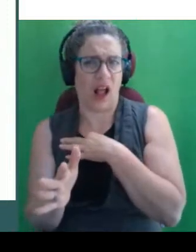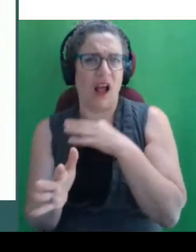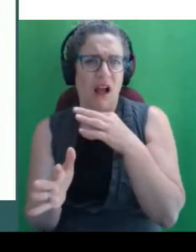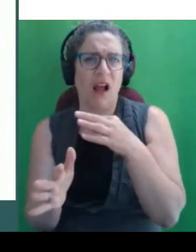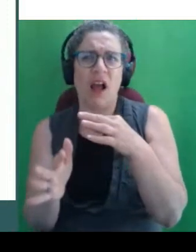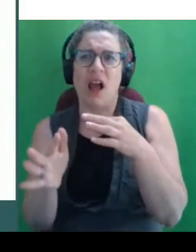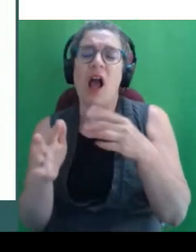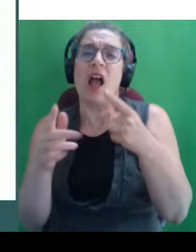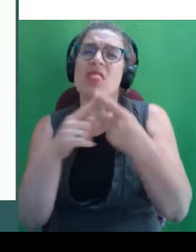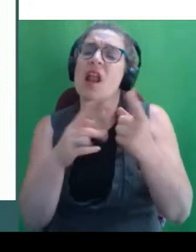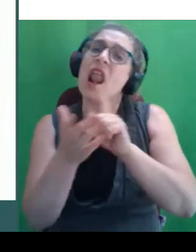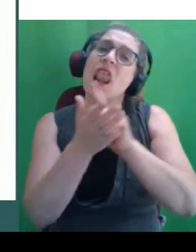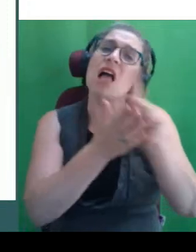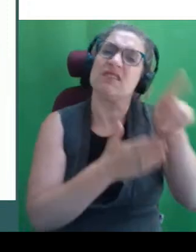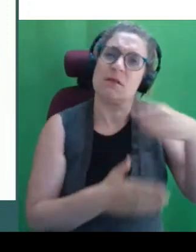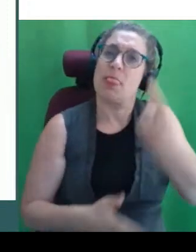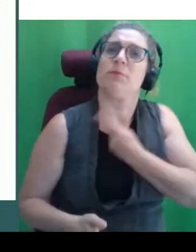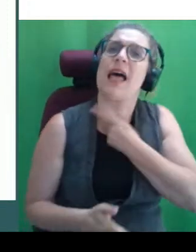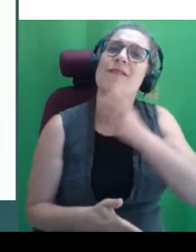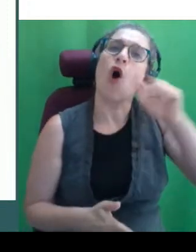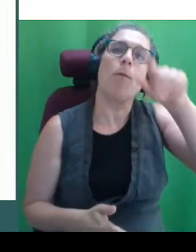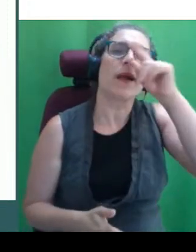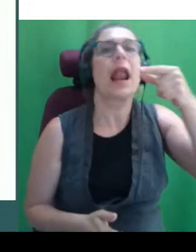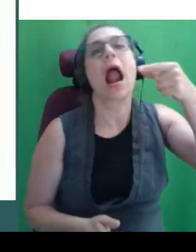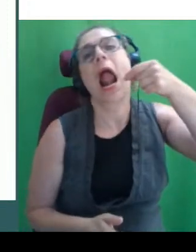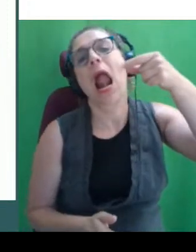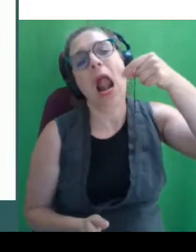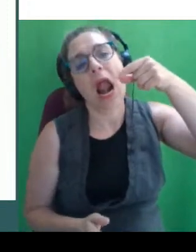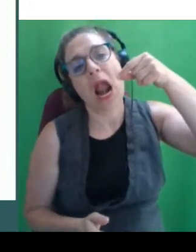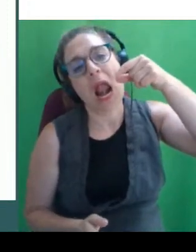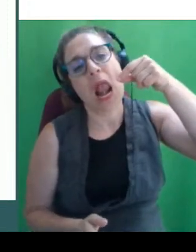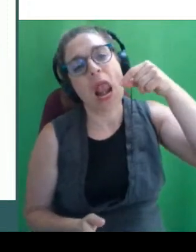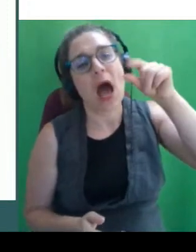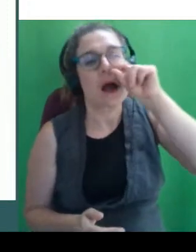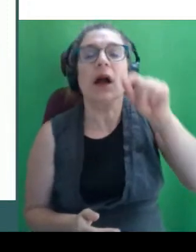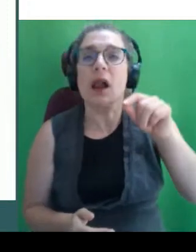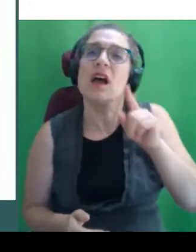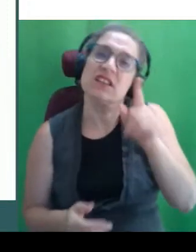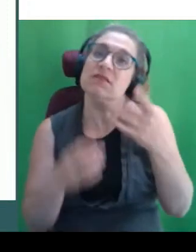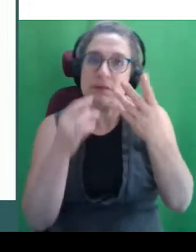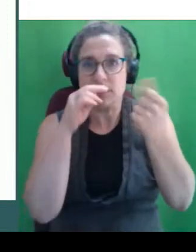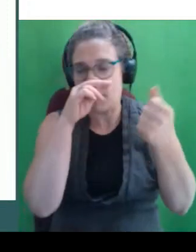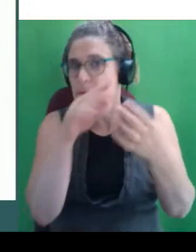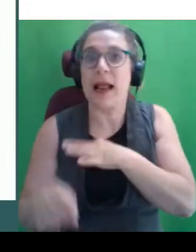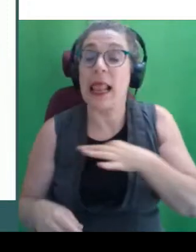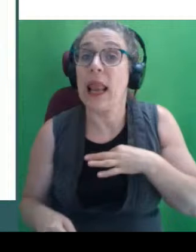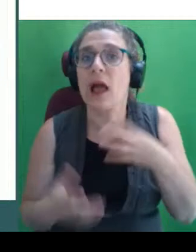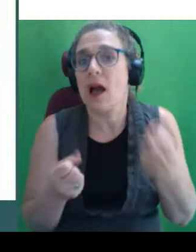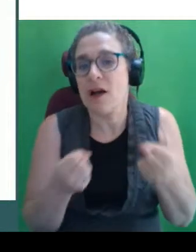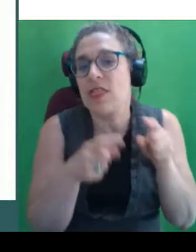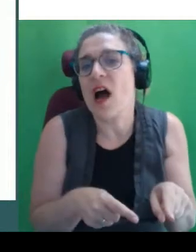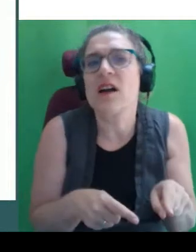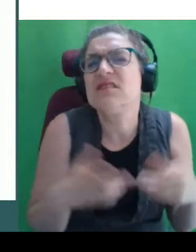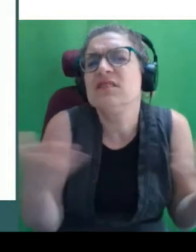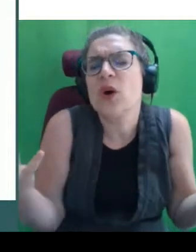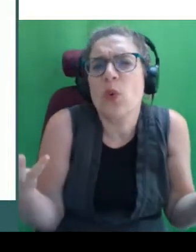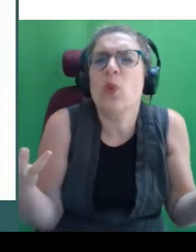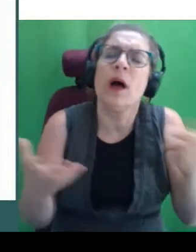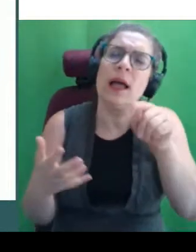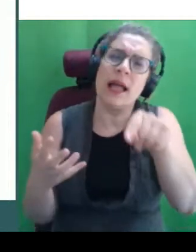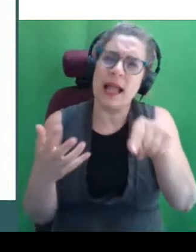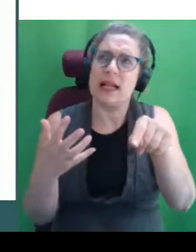the tongue, etc. And some clinics do that, and that might be more also